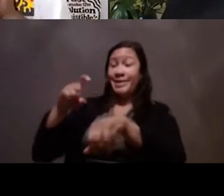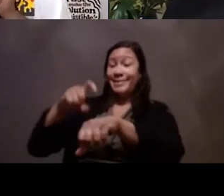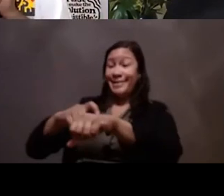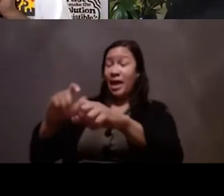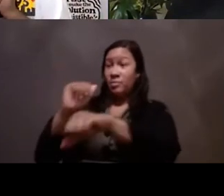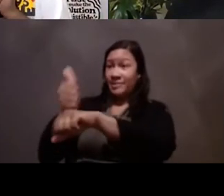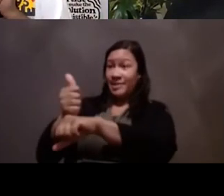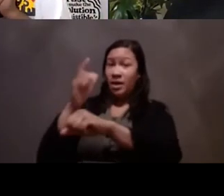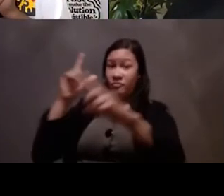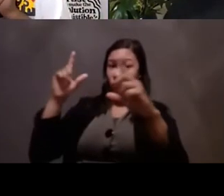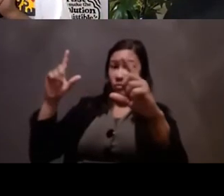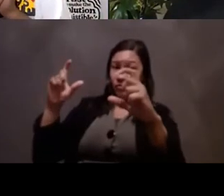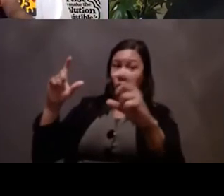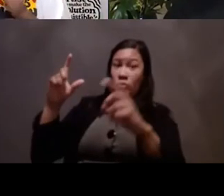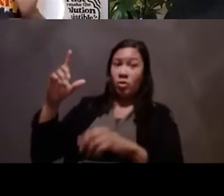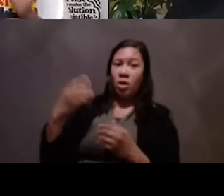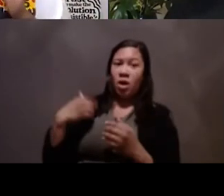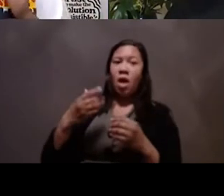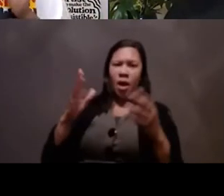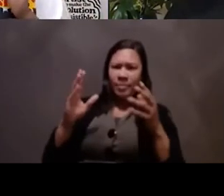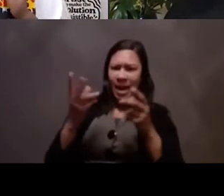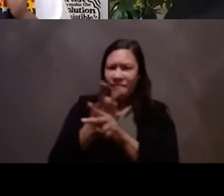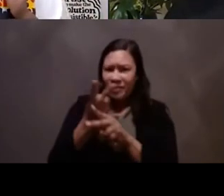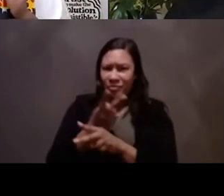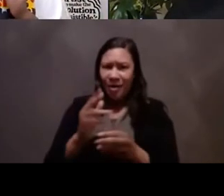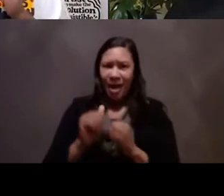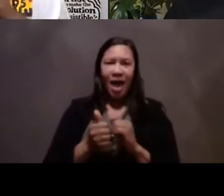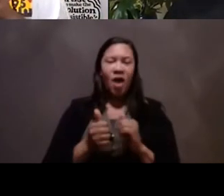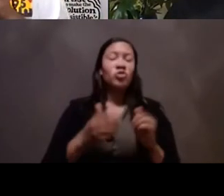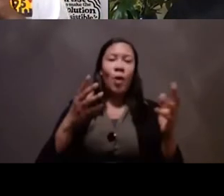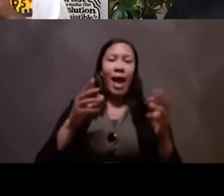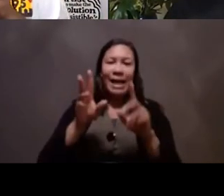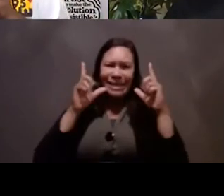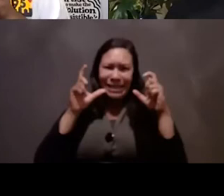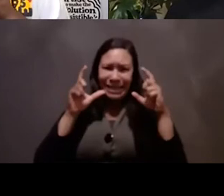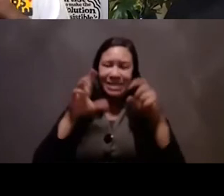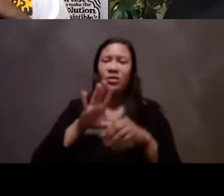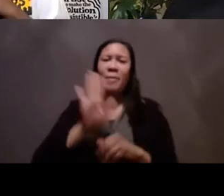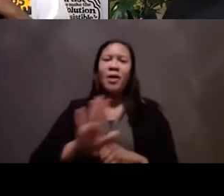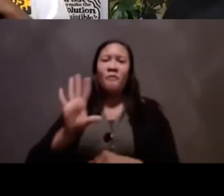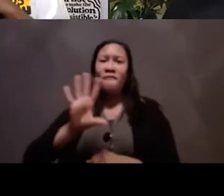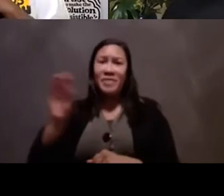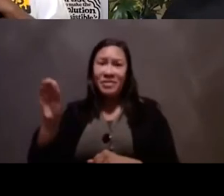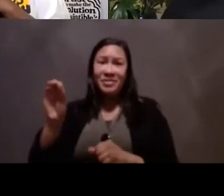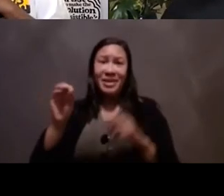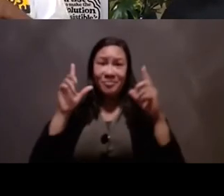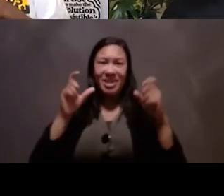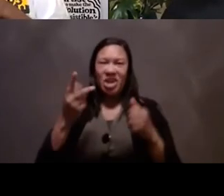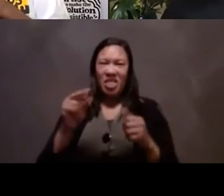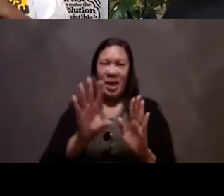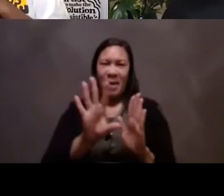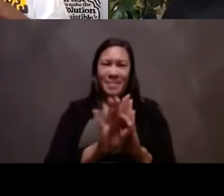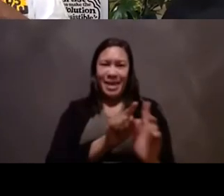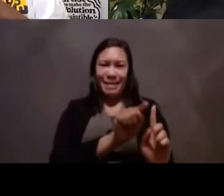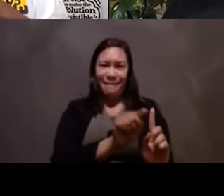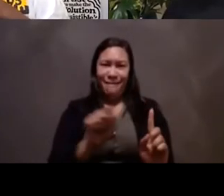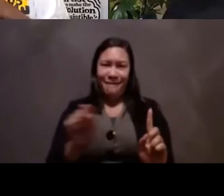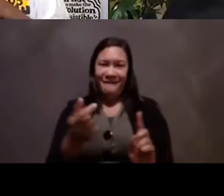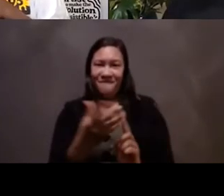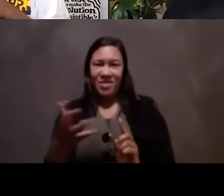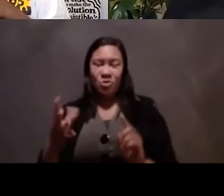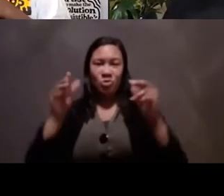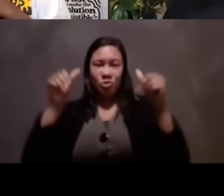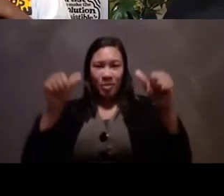will pivot now to audience questions. Thank you all for your incredible attention and comments and